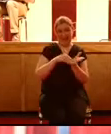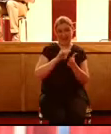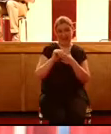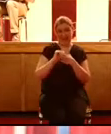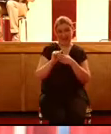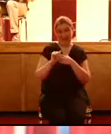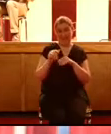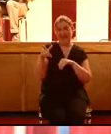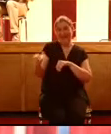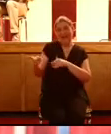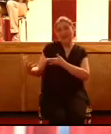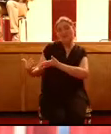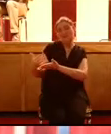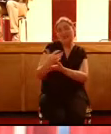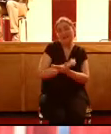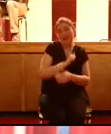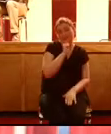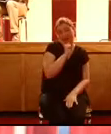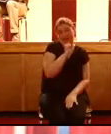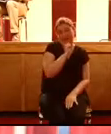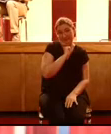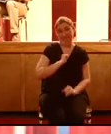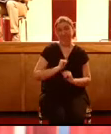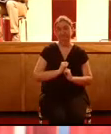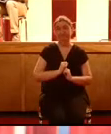because he raises it privately.